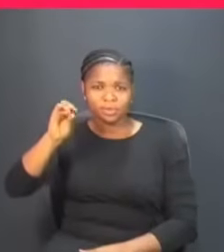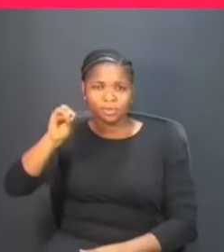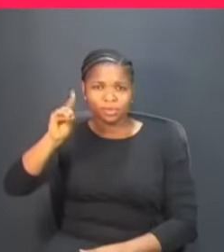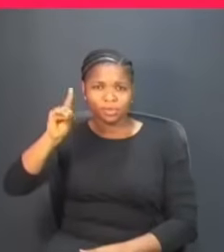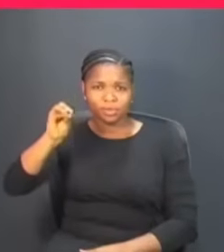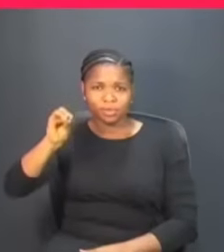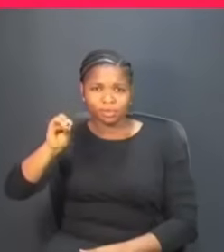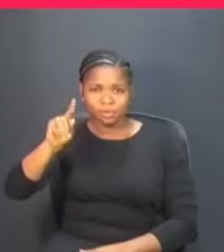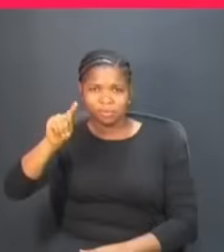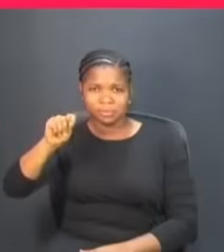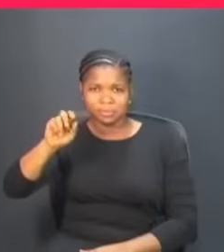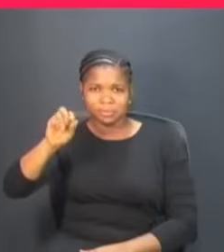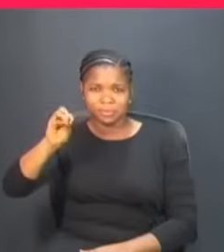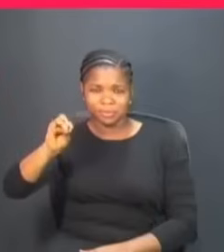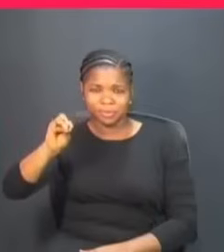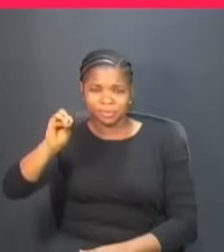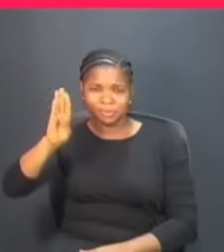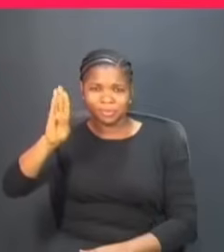Thank you, Mr. Speaker.